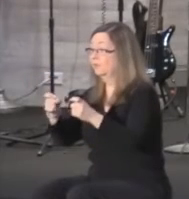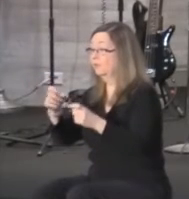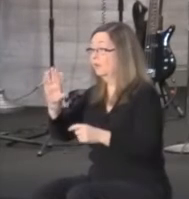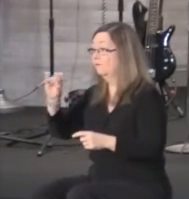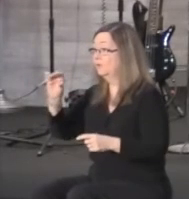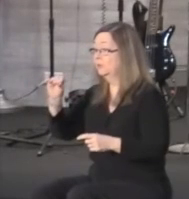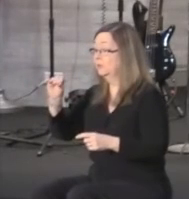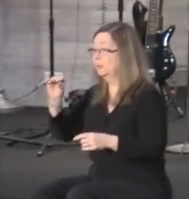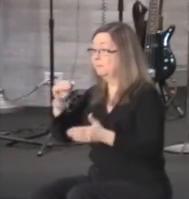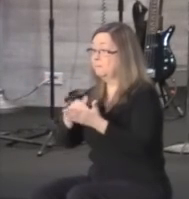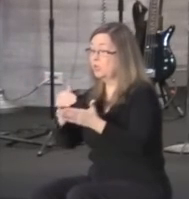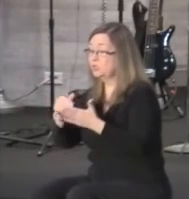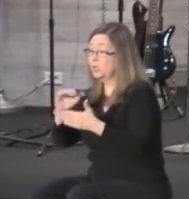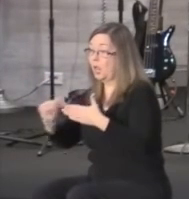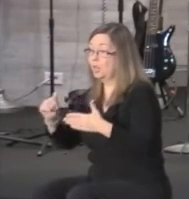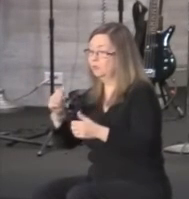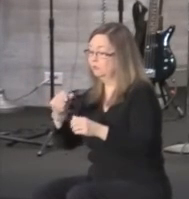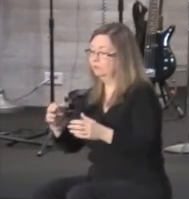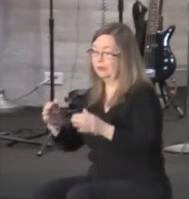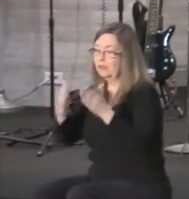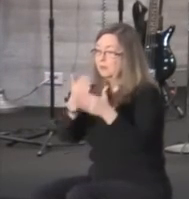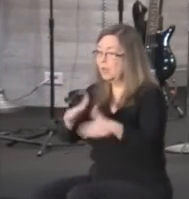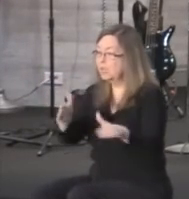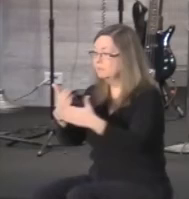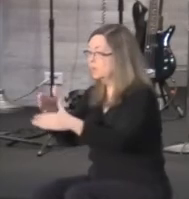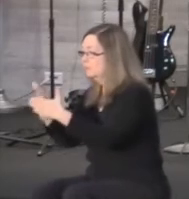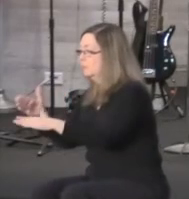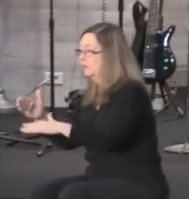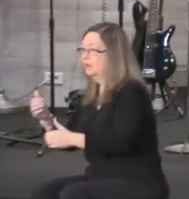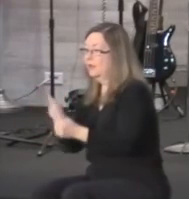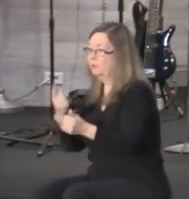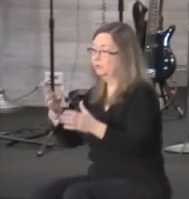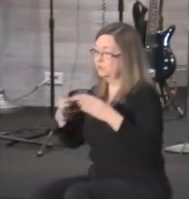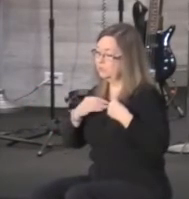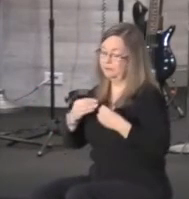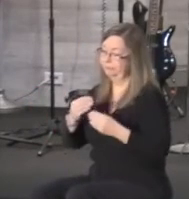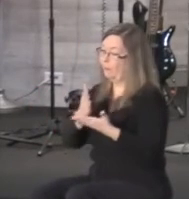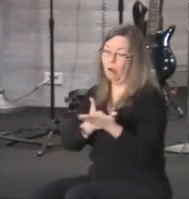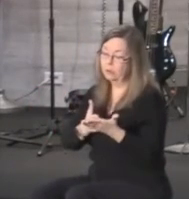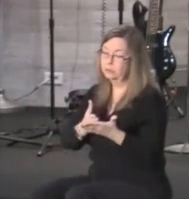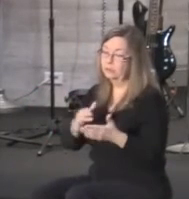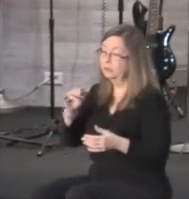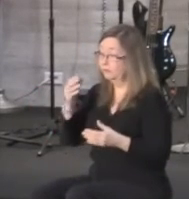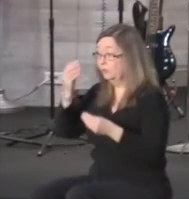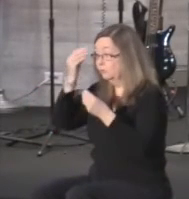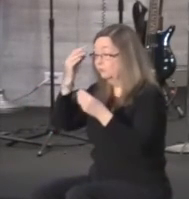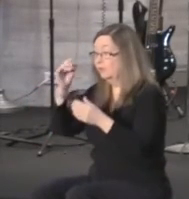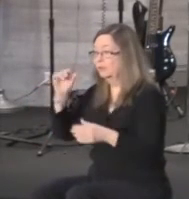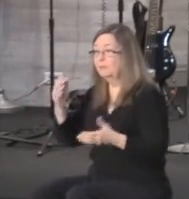have $1 million each, and that was an untrue statement. I don't know if you read that in the news. It's an untrue statement. You would have got